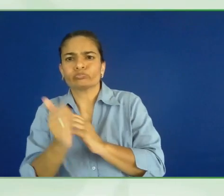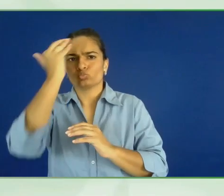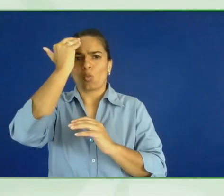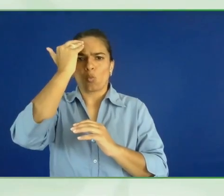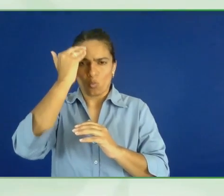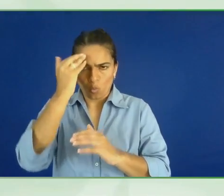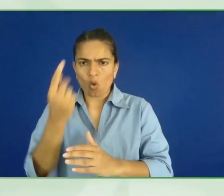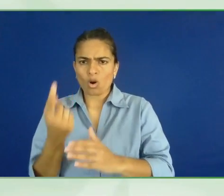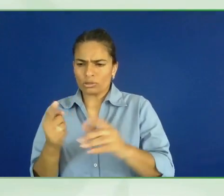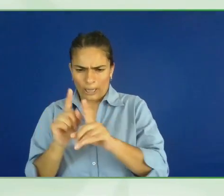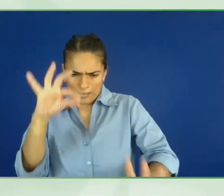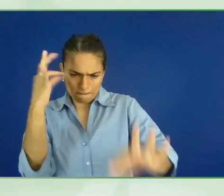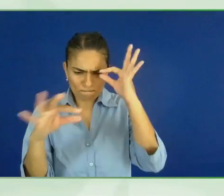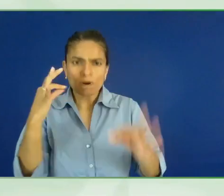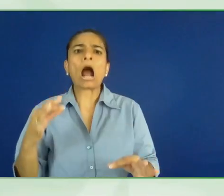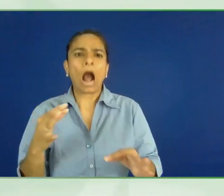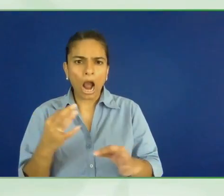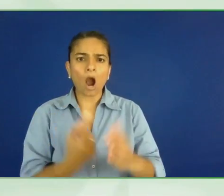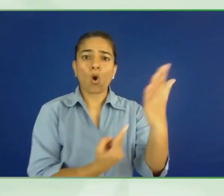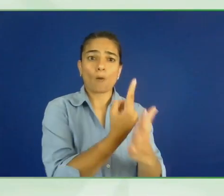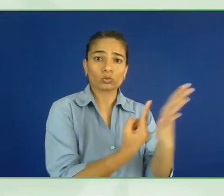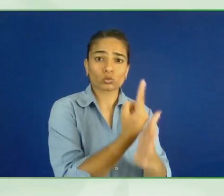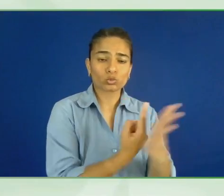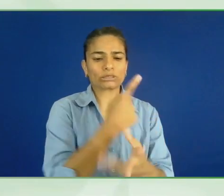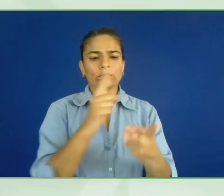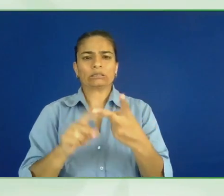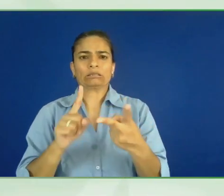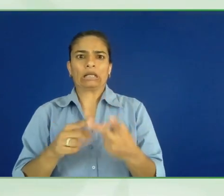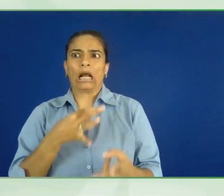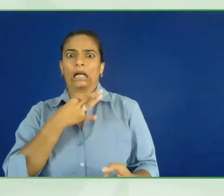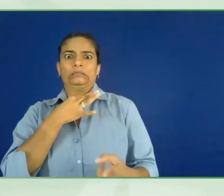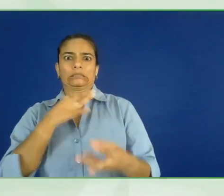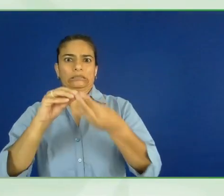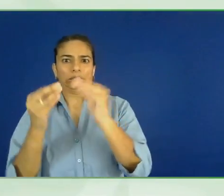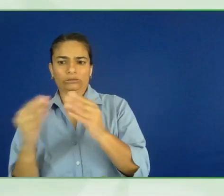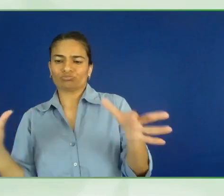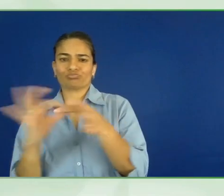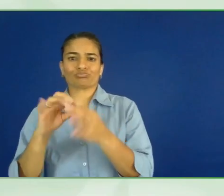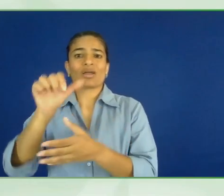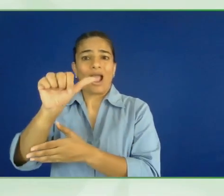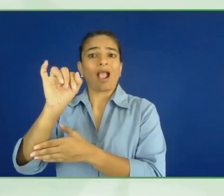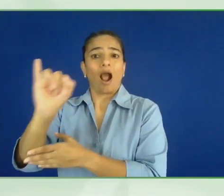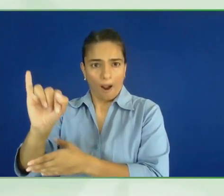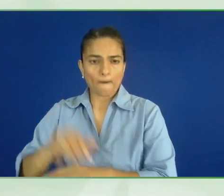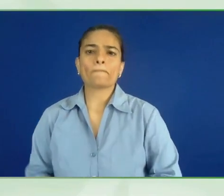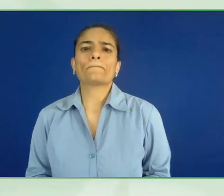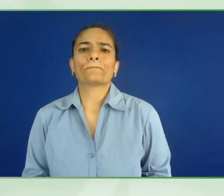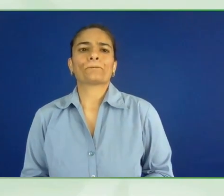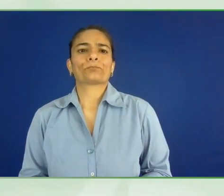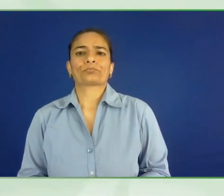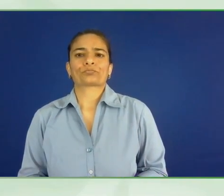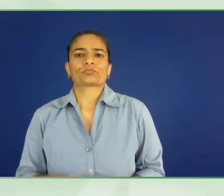with AI with regards of employment. This event last year, I know,